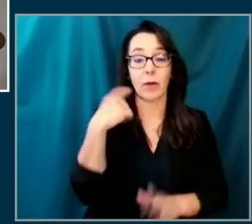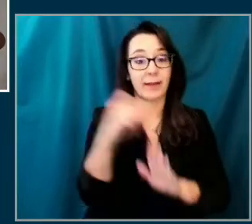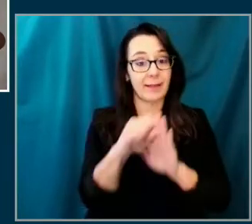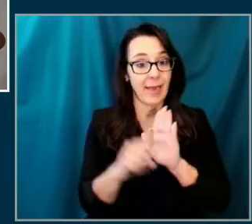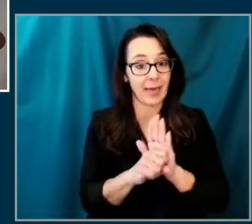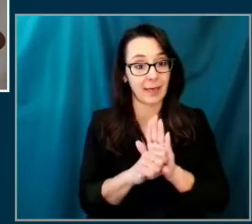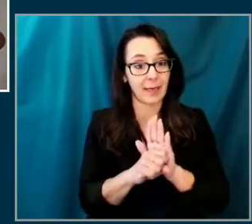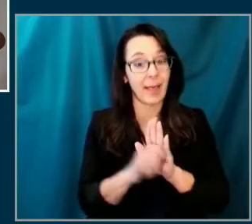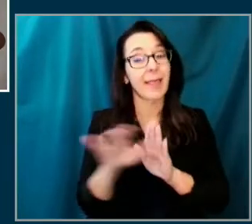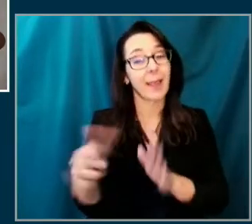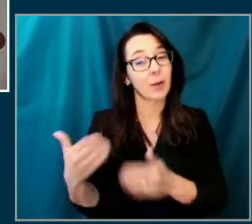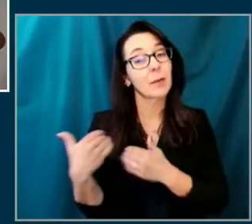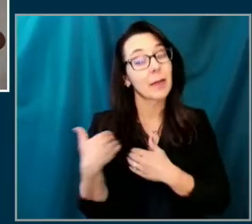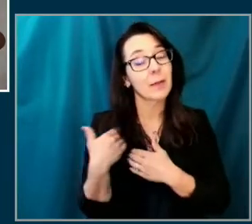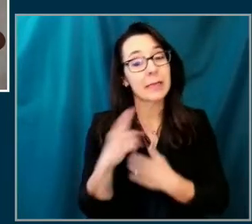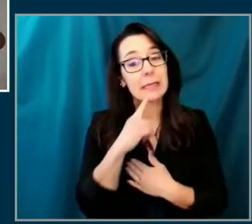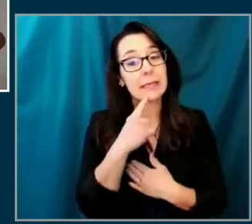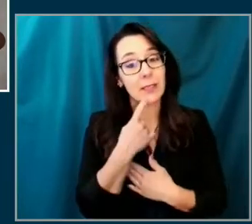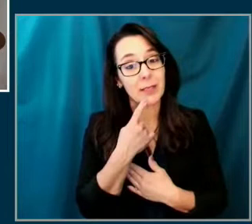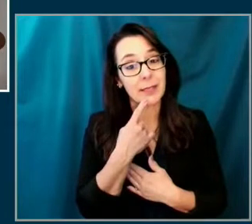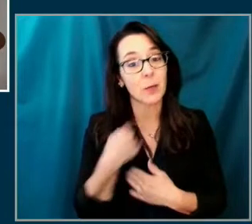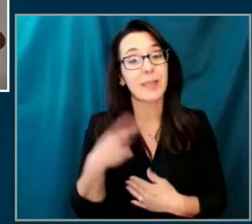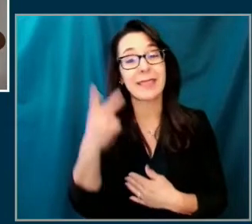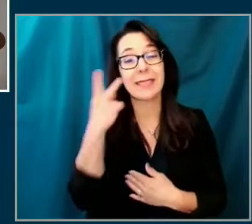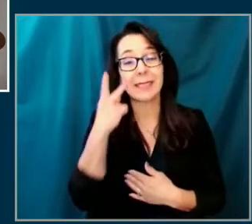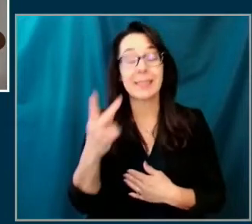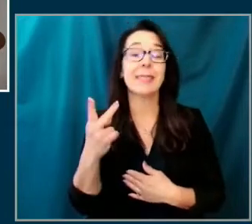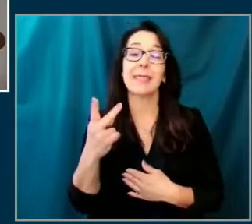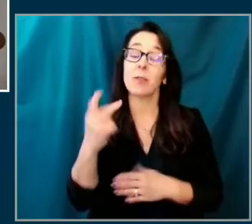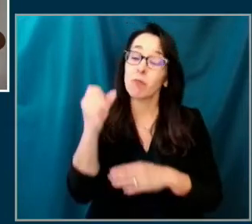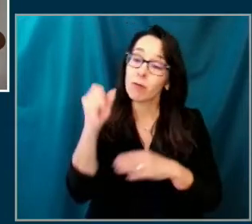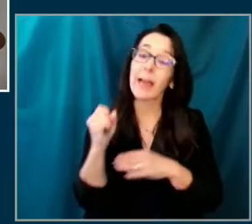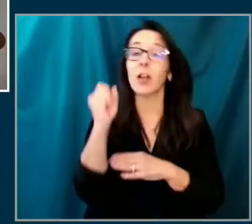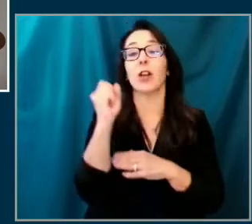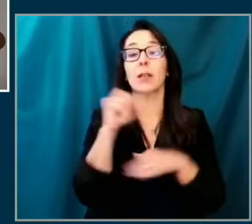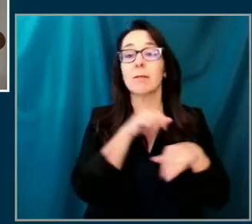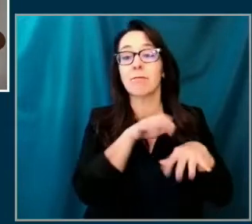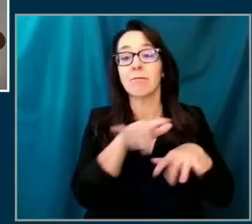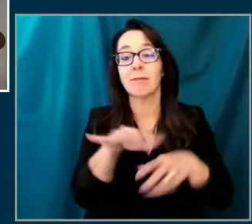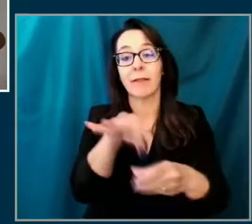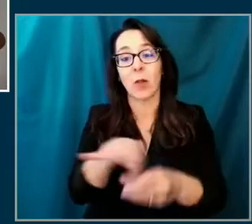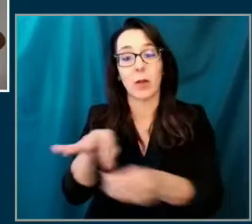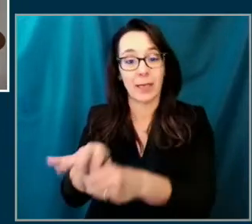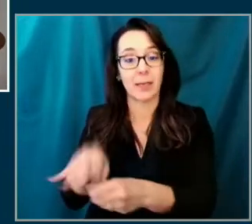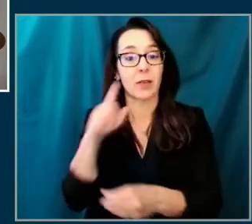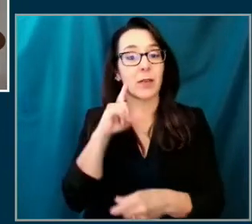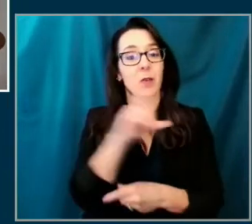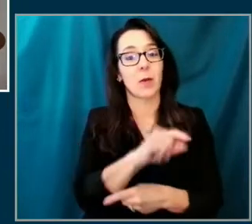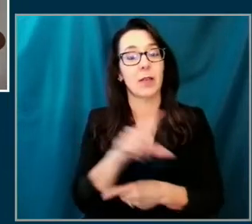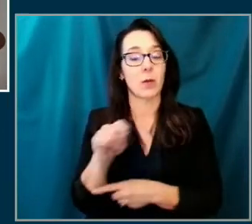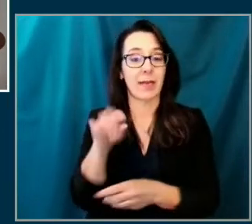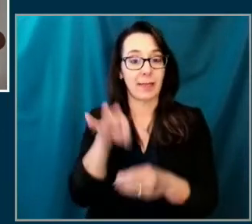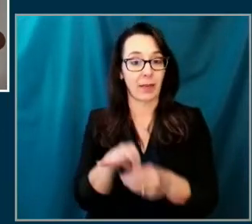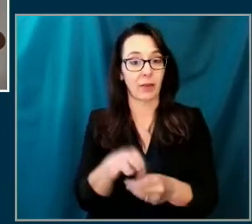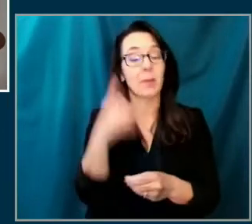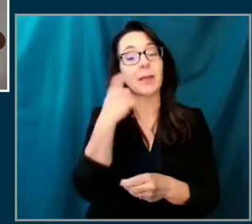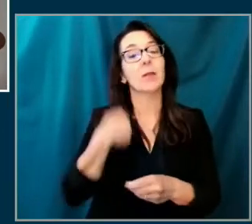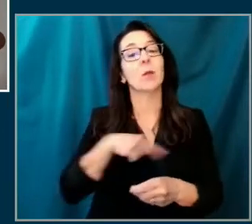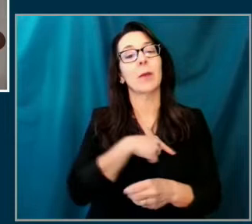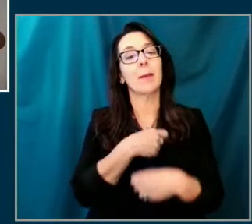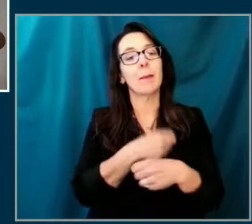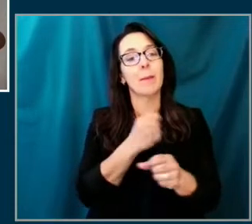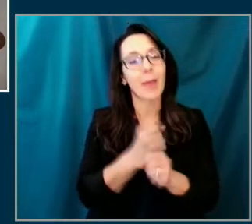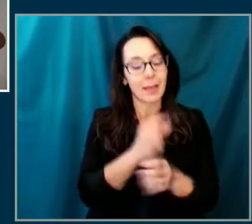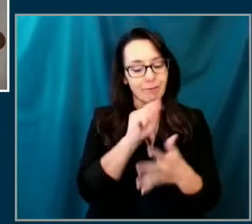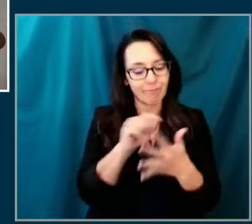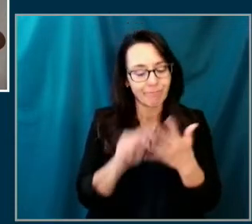seriously. We saw record turnouts in our 2020 election because of the things that we implemented that made it easier for people to vote. We also saw a